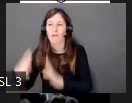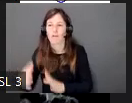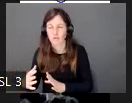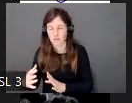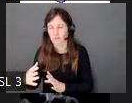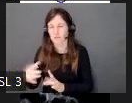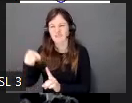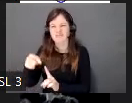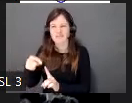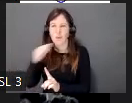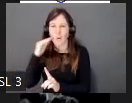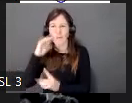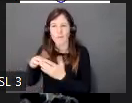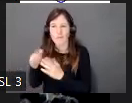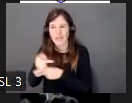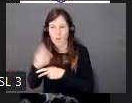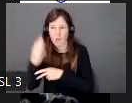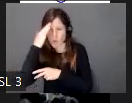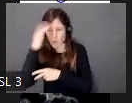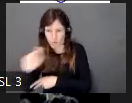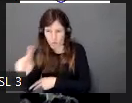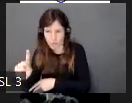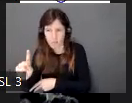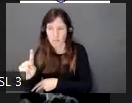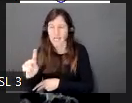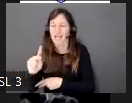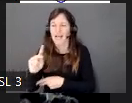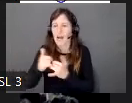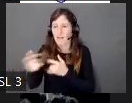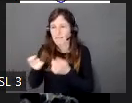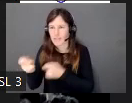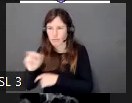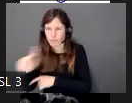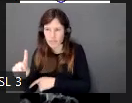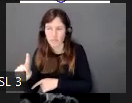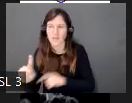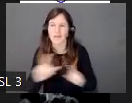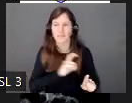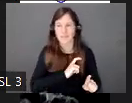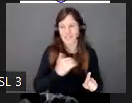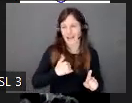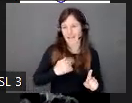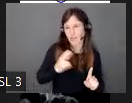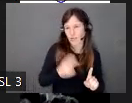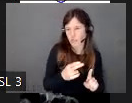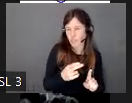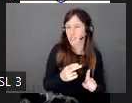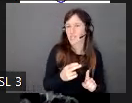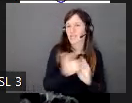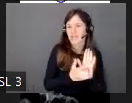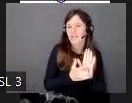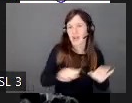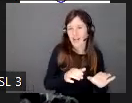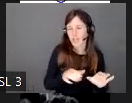on what is the risk identified and what are we doing about the risk. Again, information is shared based on the risk